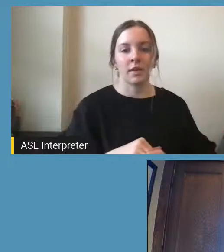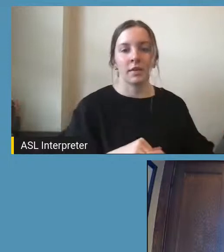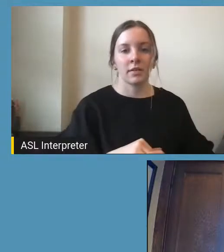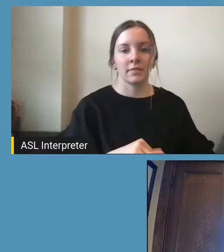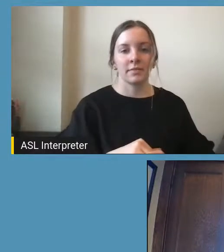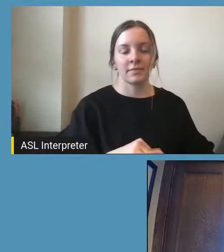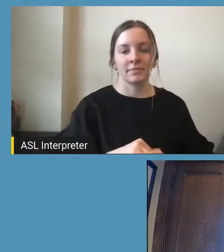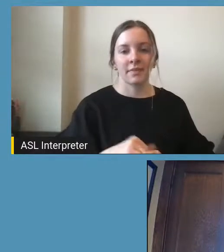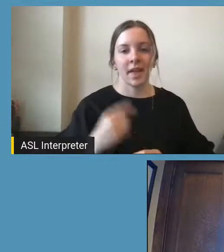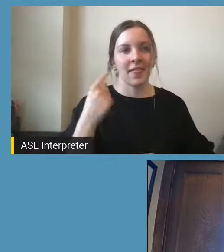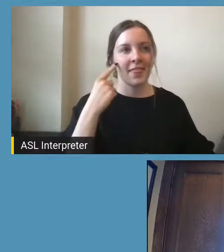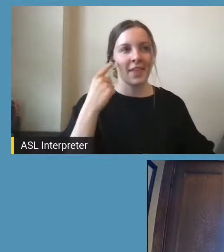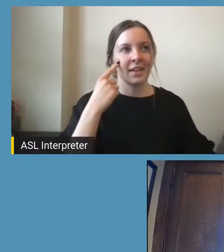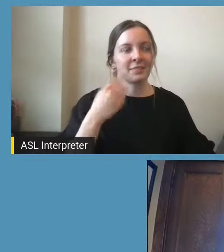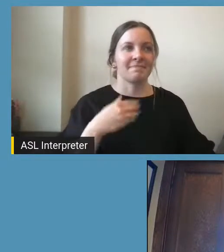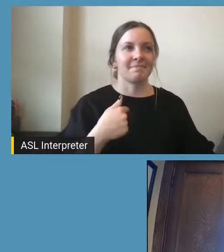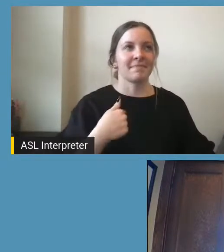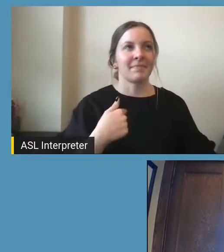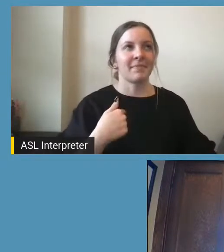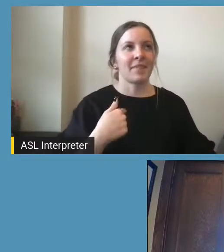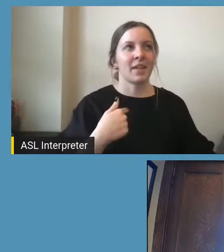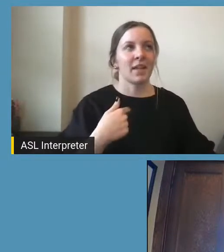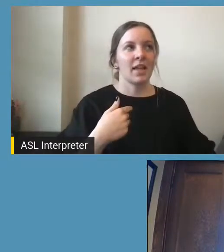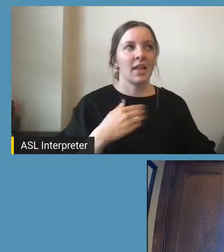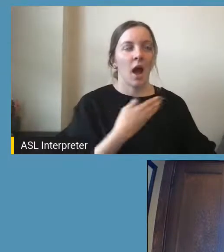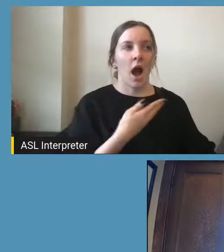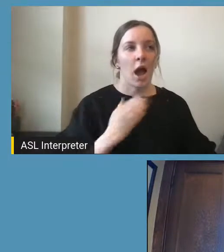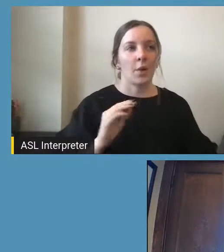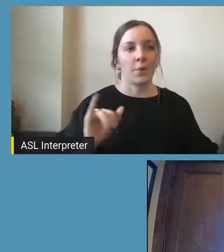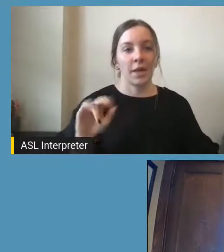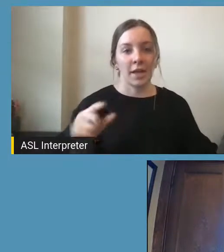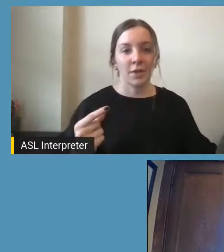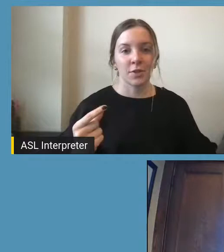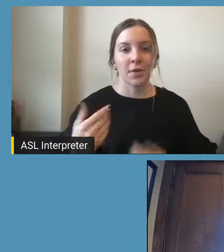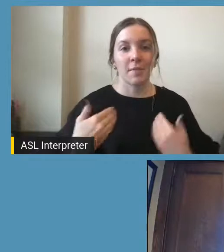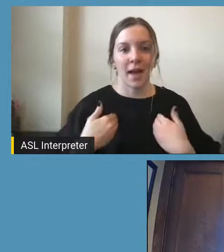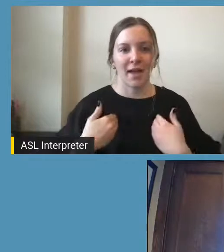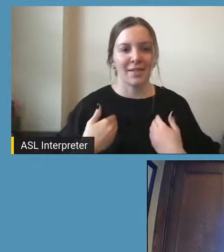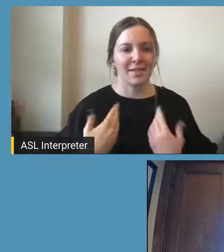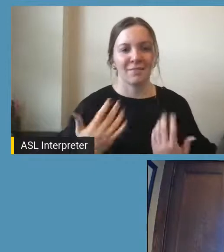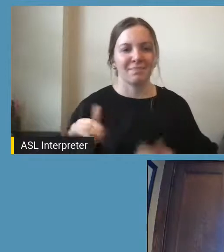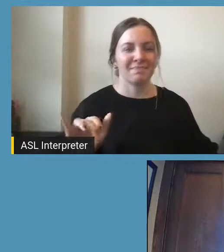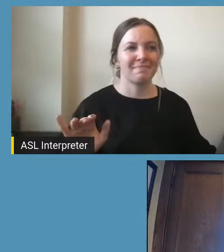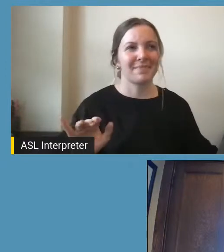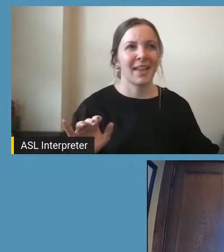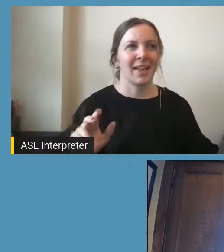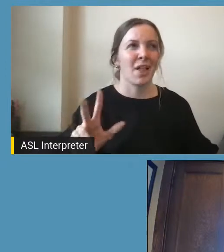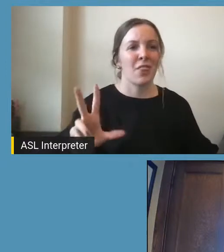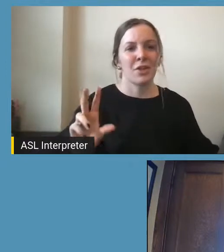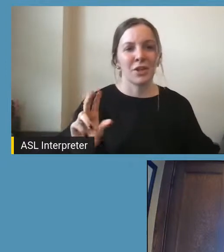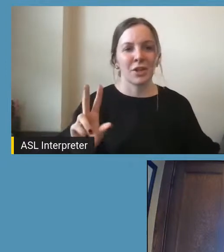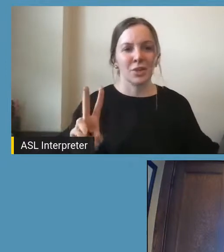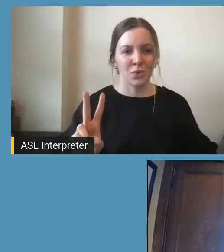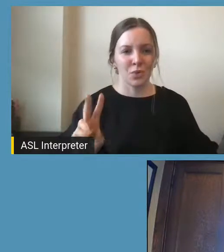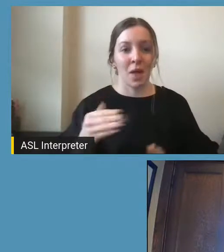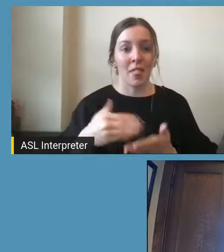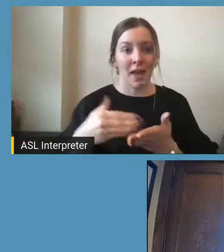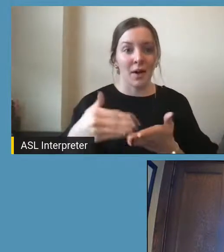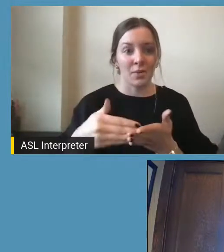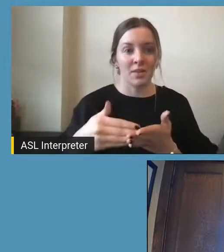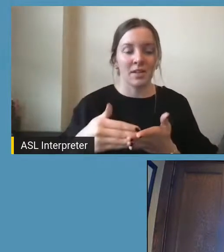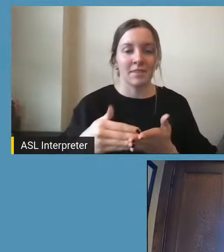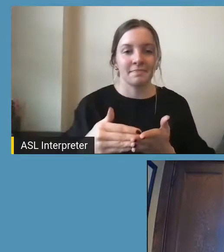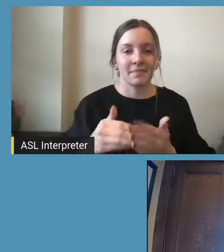or I haven't checked the numbers recently, but the Clo